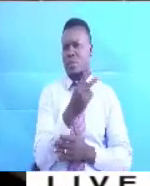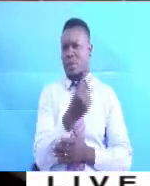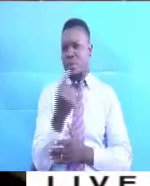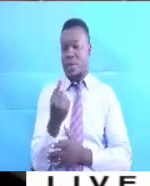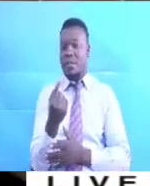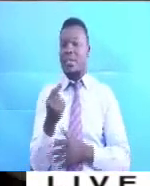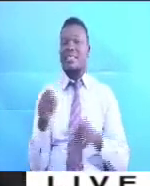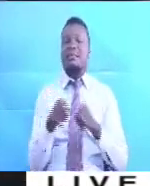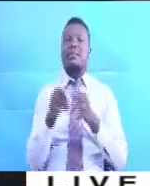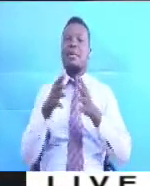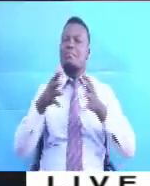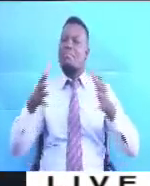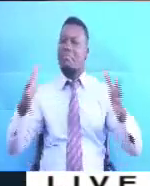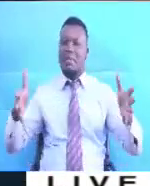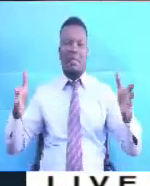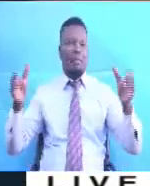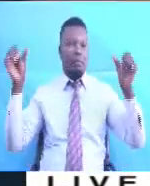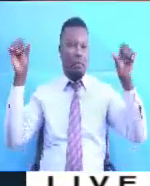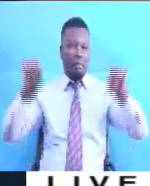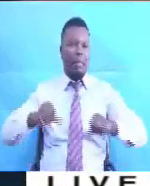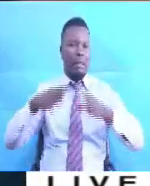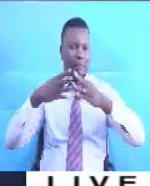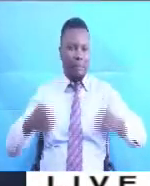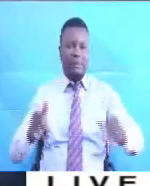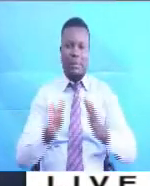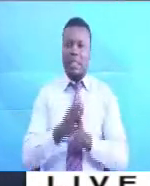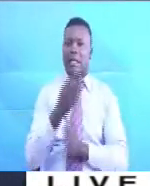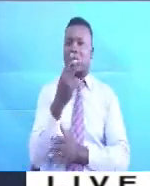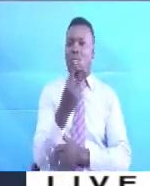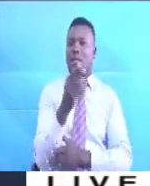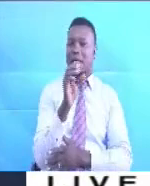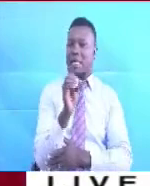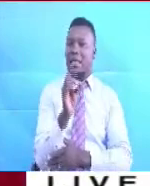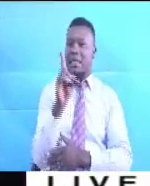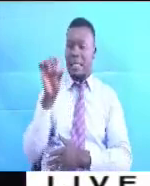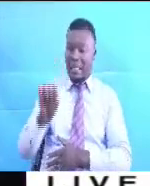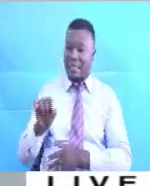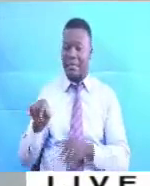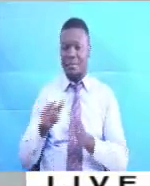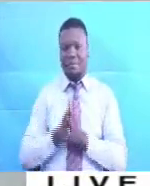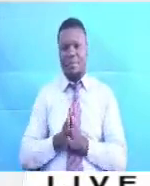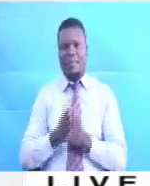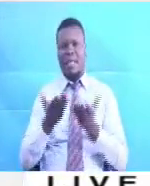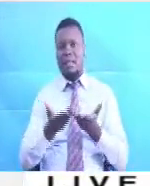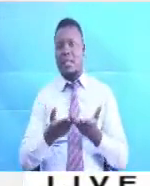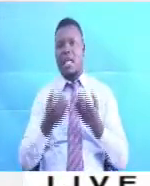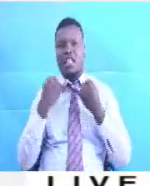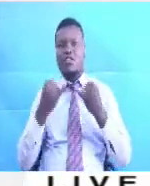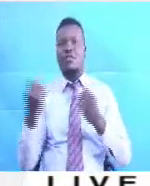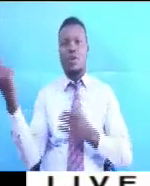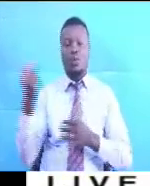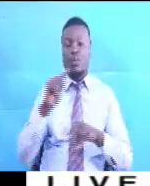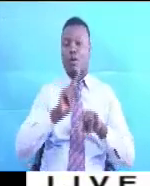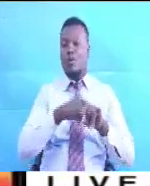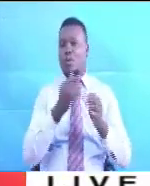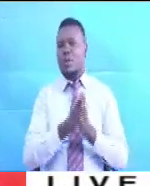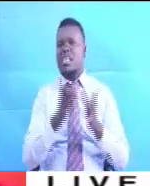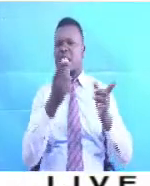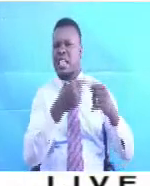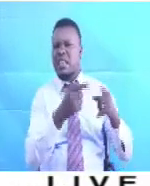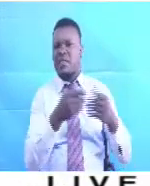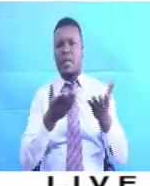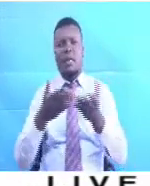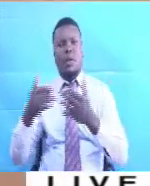was the biggest decline since 2019 and worse than expected. The update came as many firms warn about a sharp